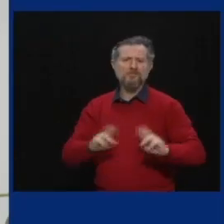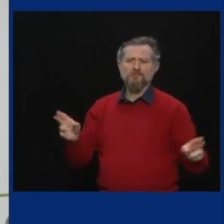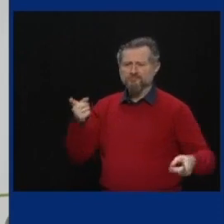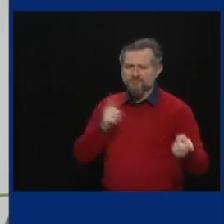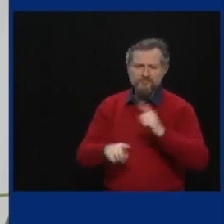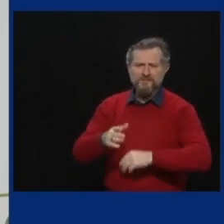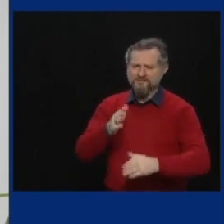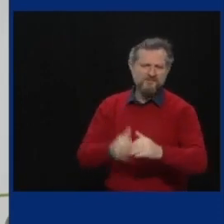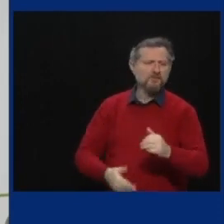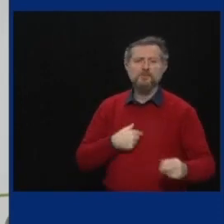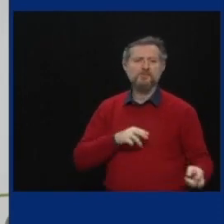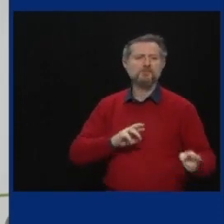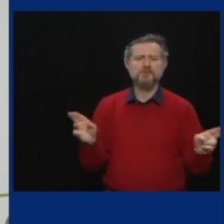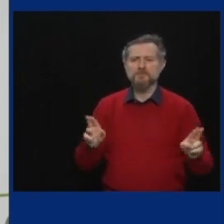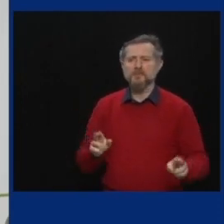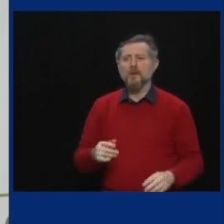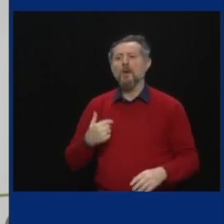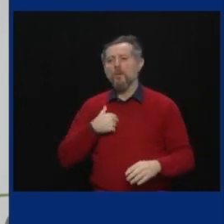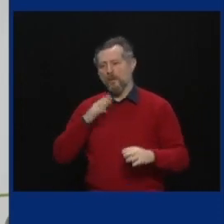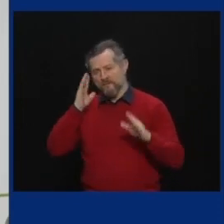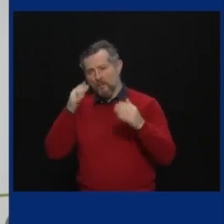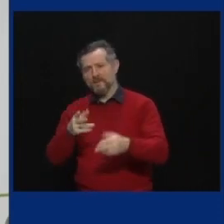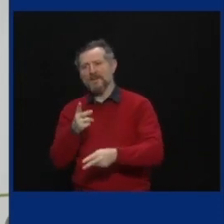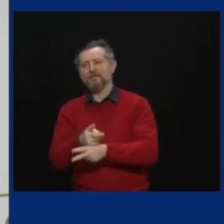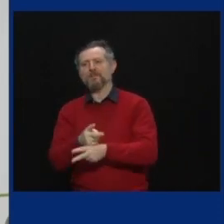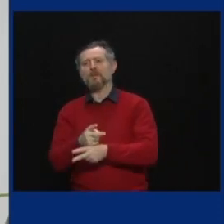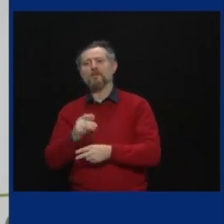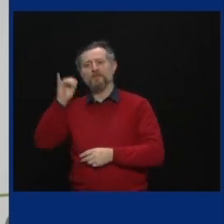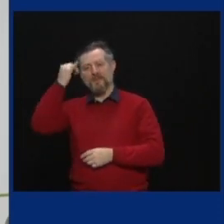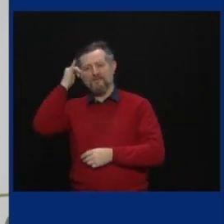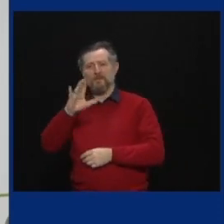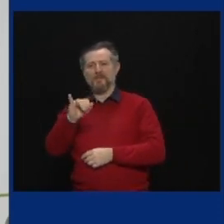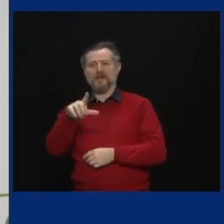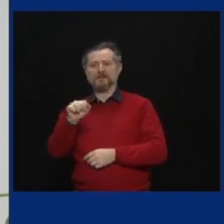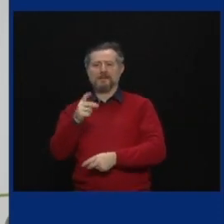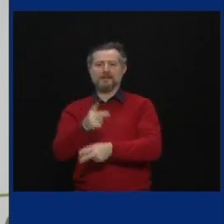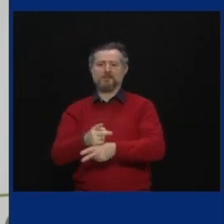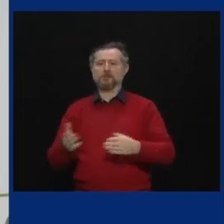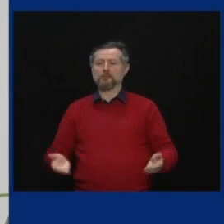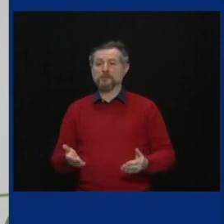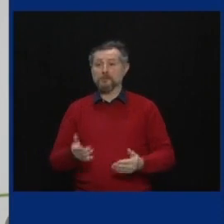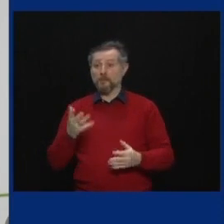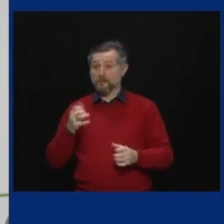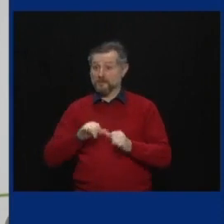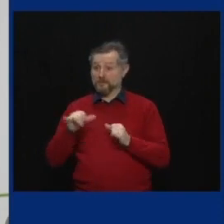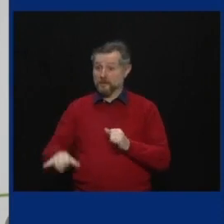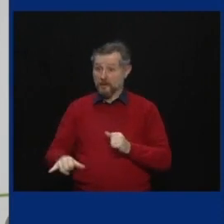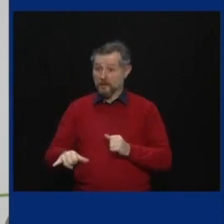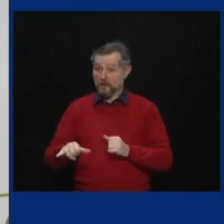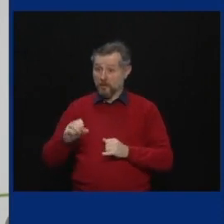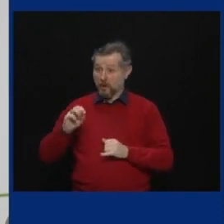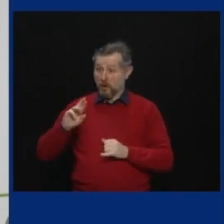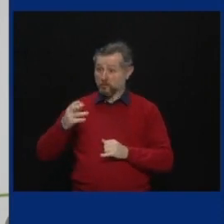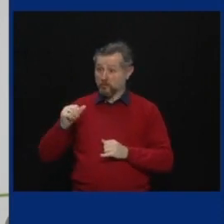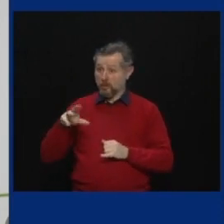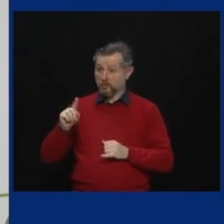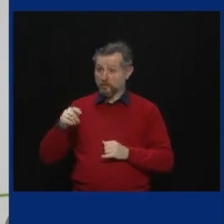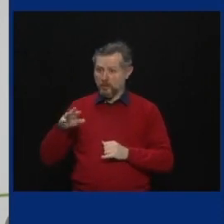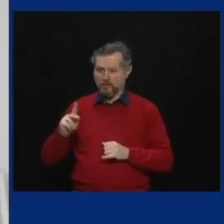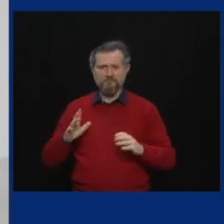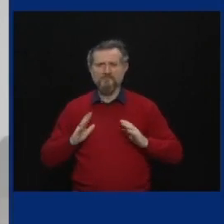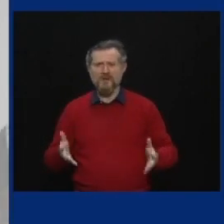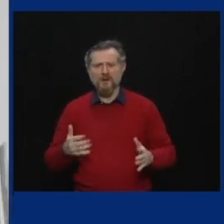We are very intently focused on keeping the Bills here. If Orchard Park's their first choice, their only choice, it's Orchard Park, and we'll make it all